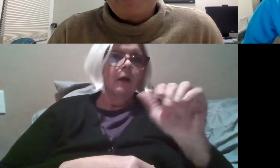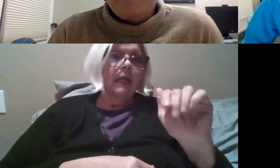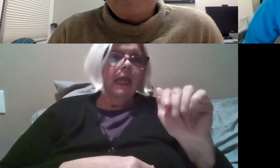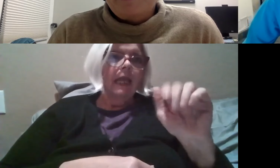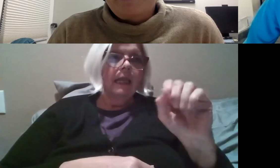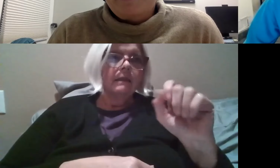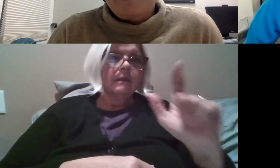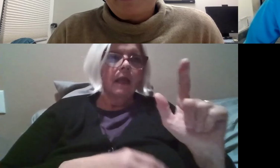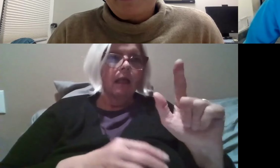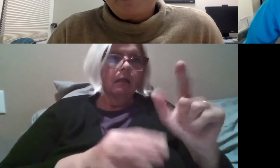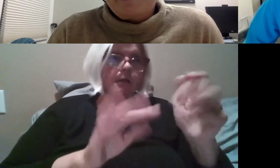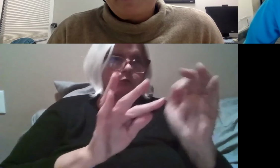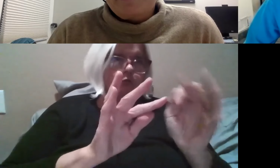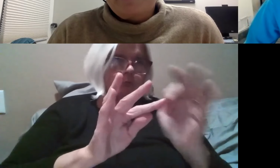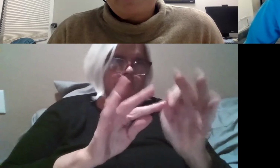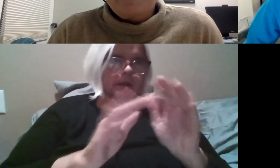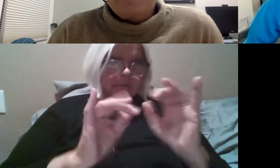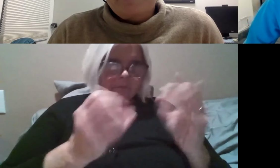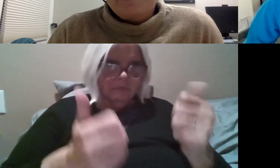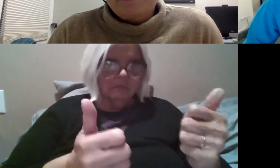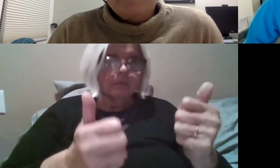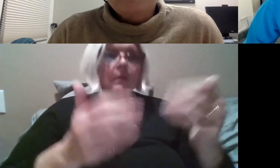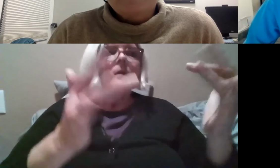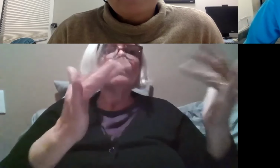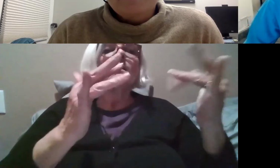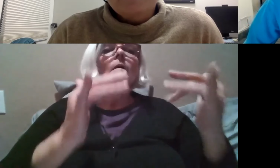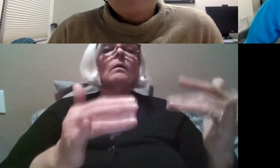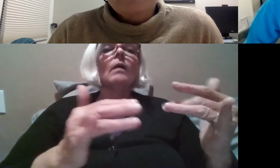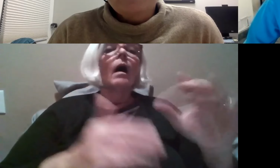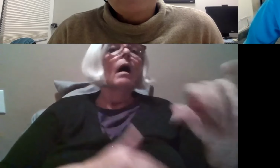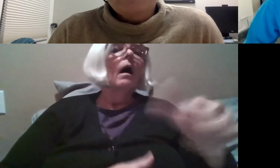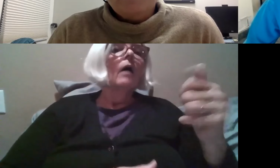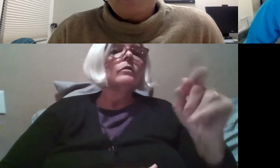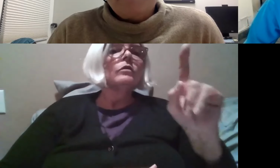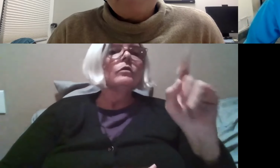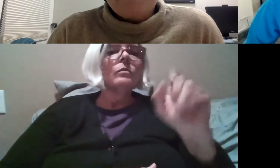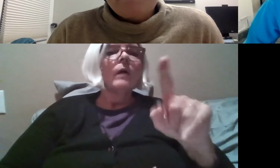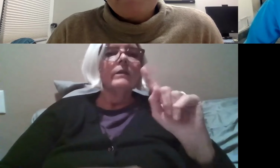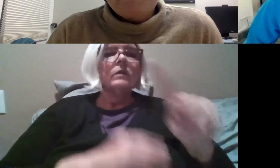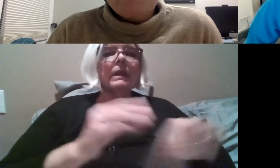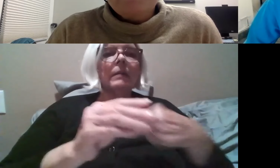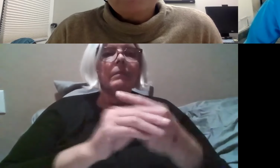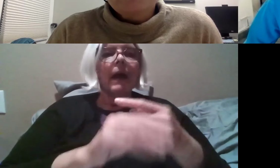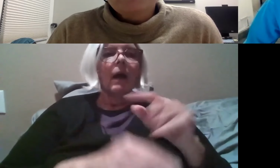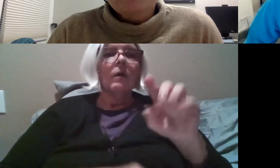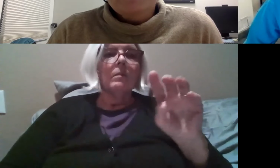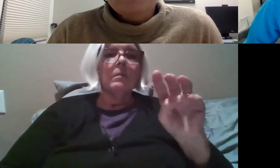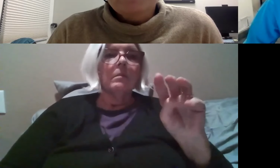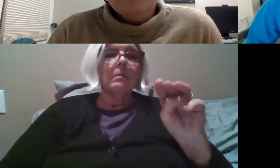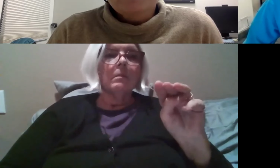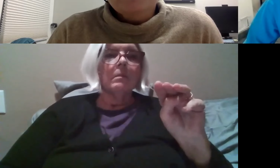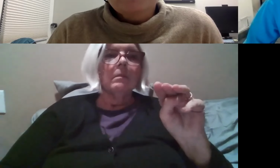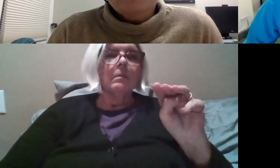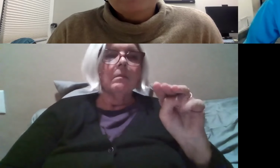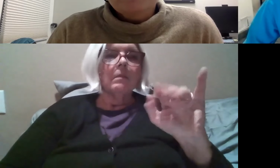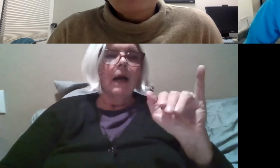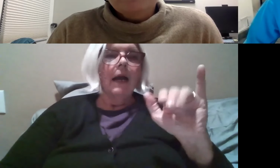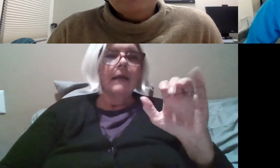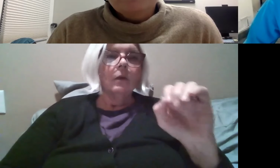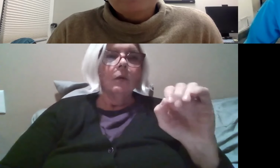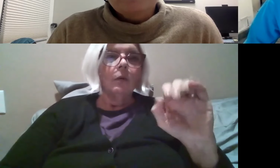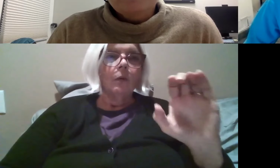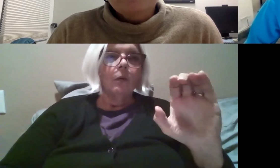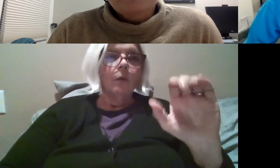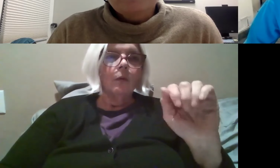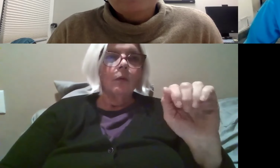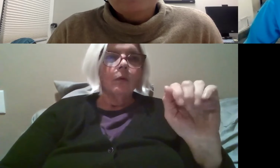There's a question in here about myocarditis that came in before you got to that part, but I think we can review it again because this is